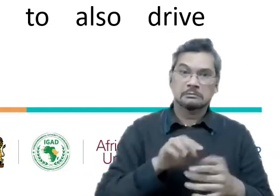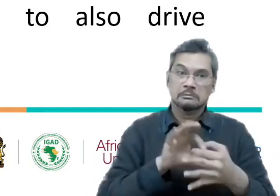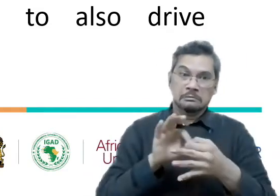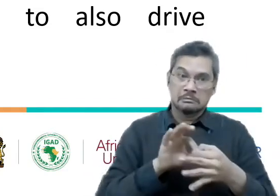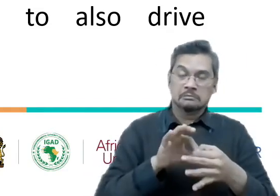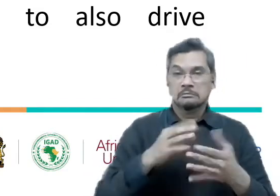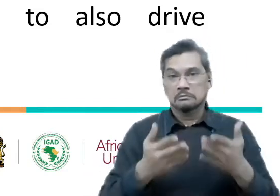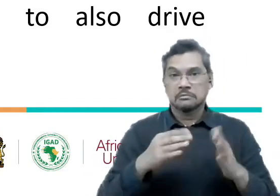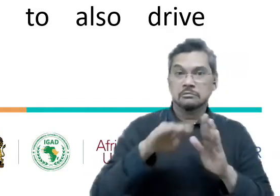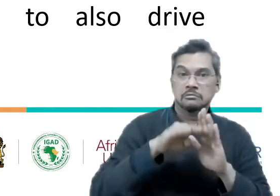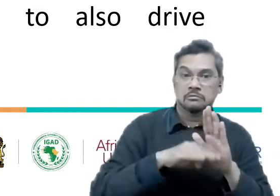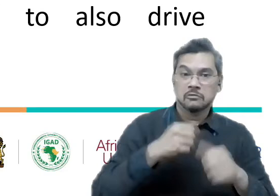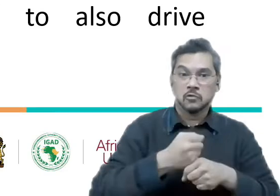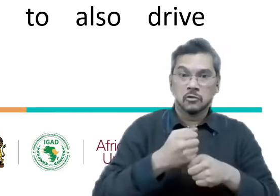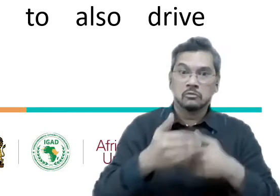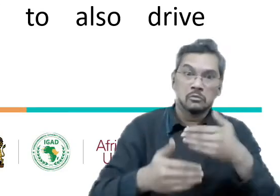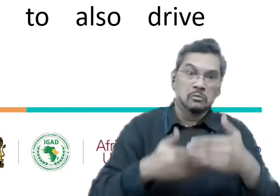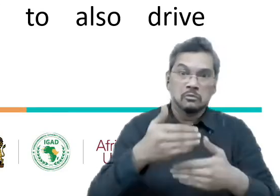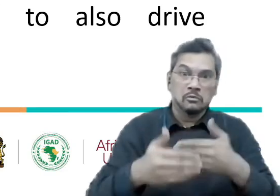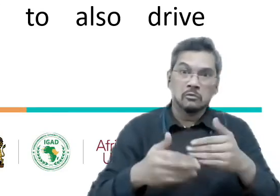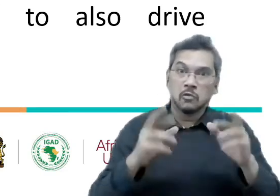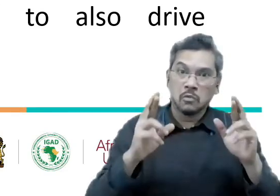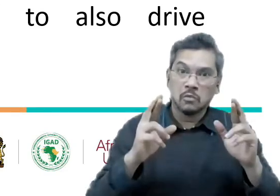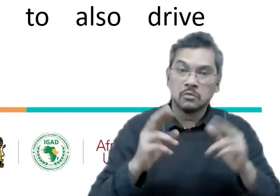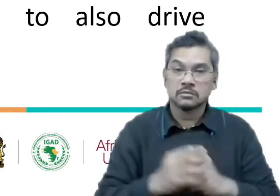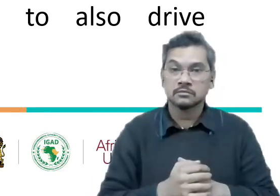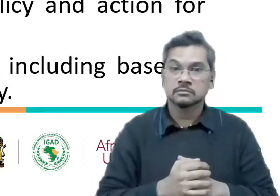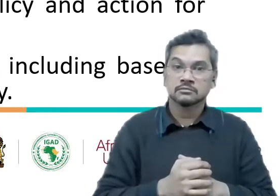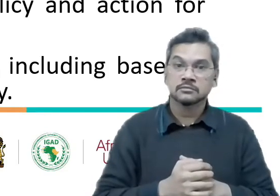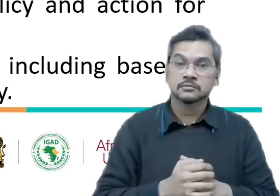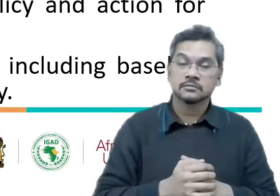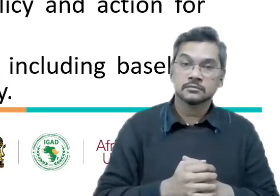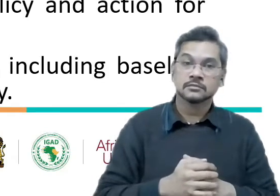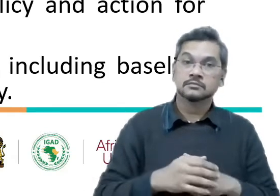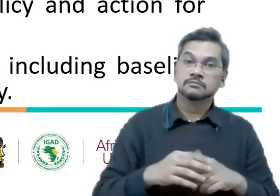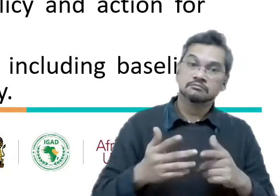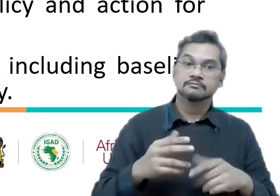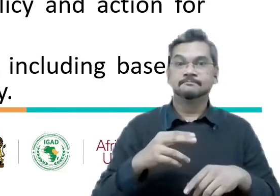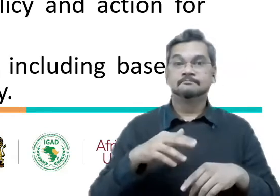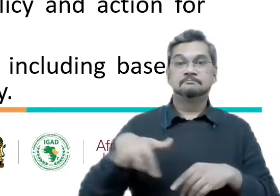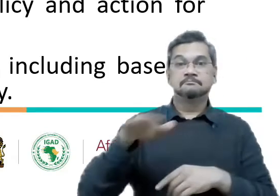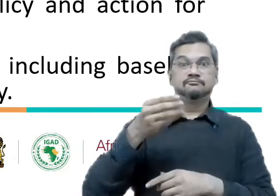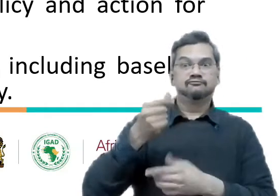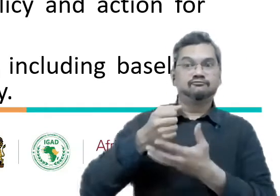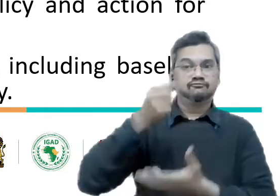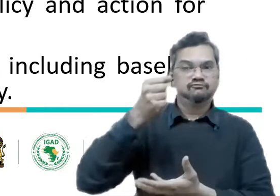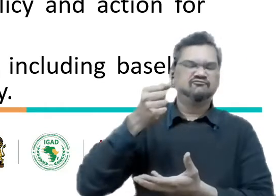ongoing. National budgetary commitments are needed to drive international investment in